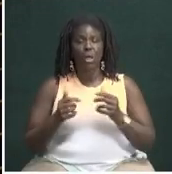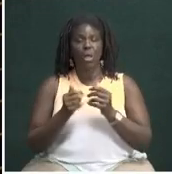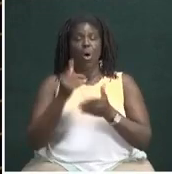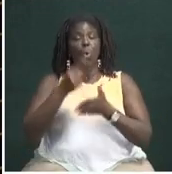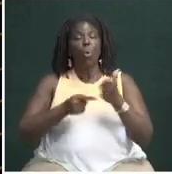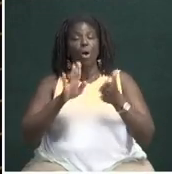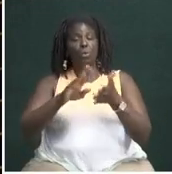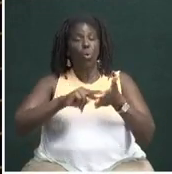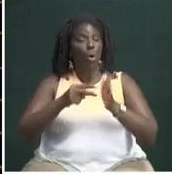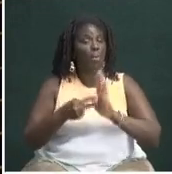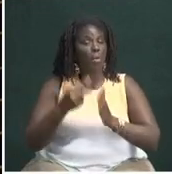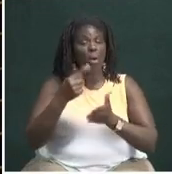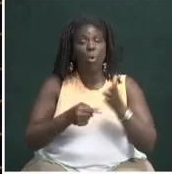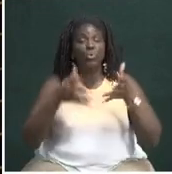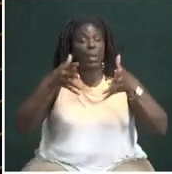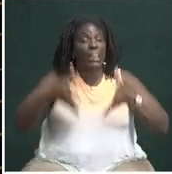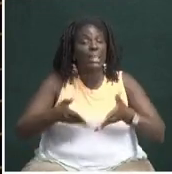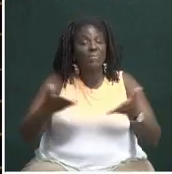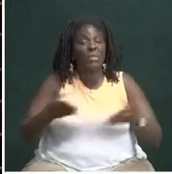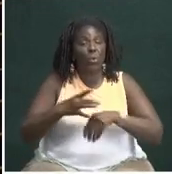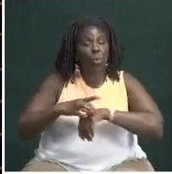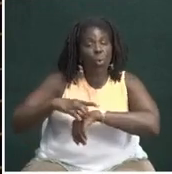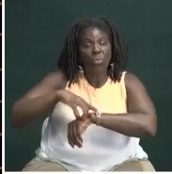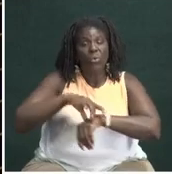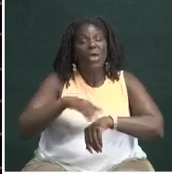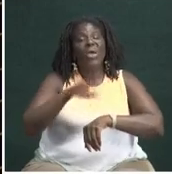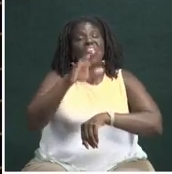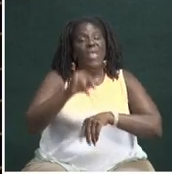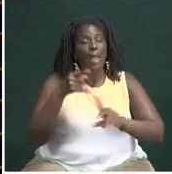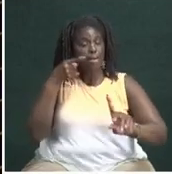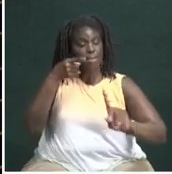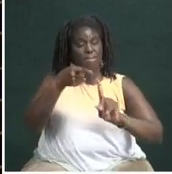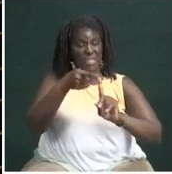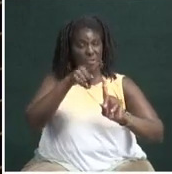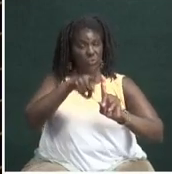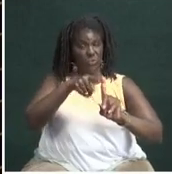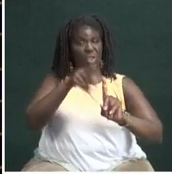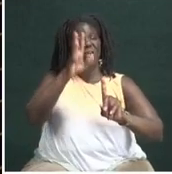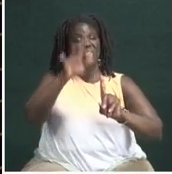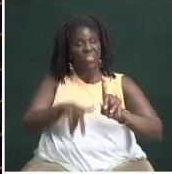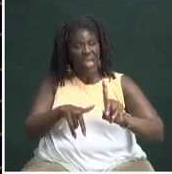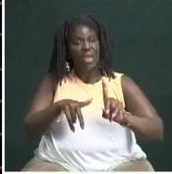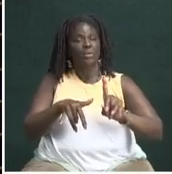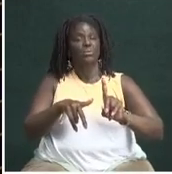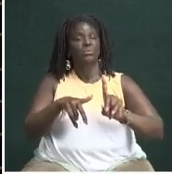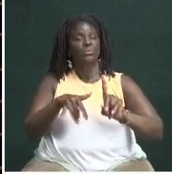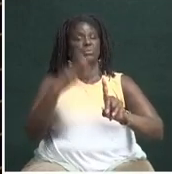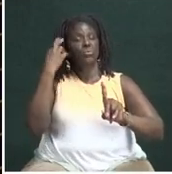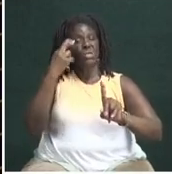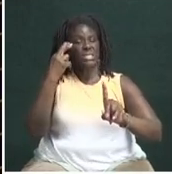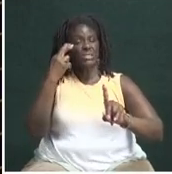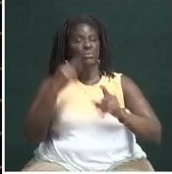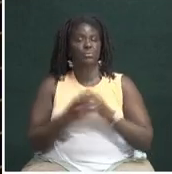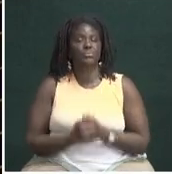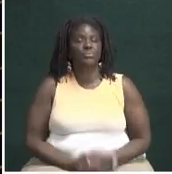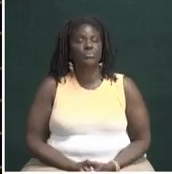purpose? What do you want to leave behind? That mission is what makes all the difference. And here at the